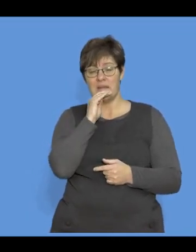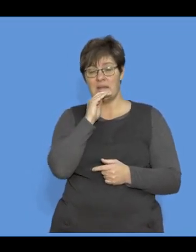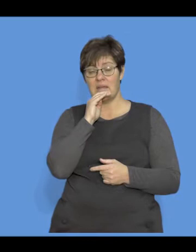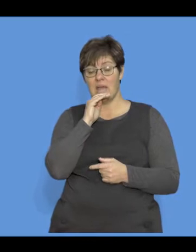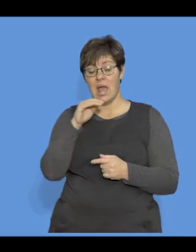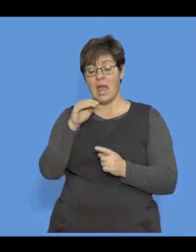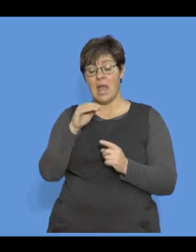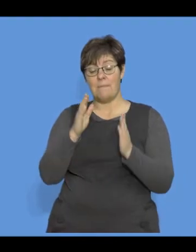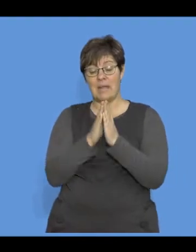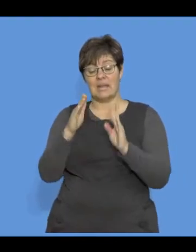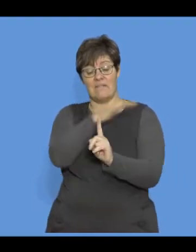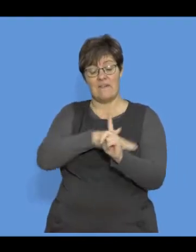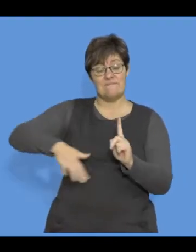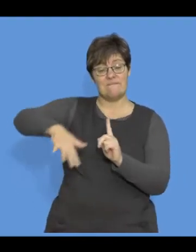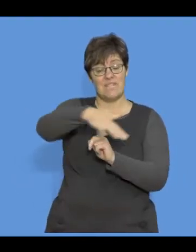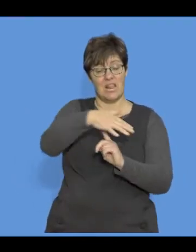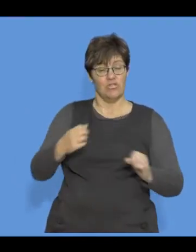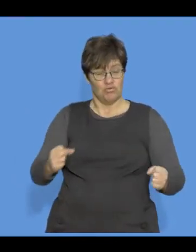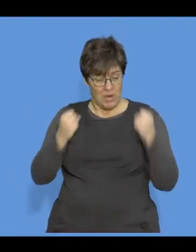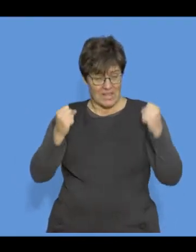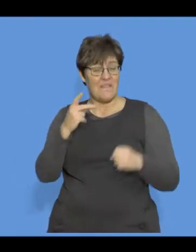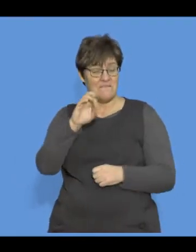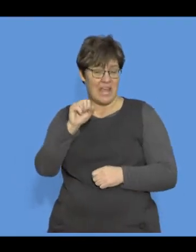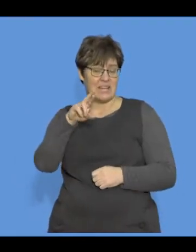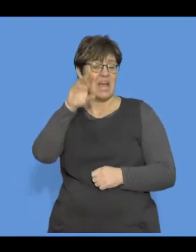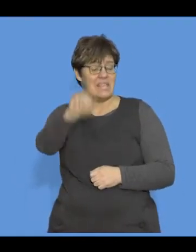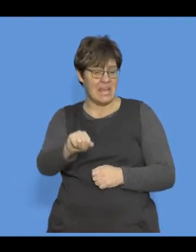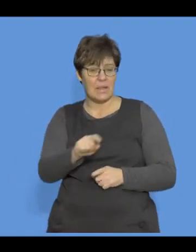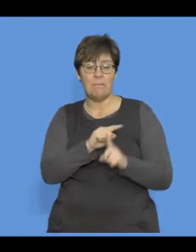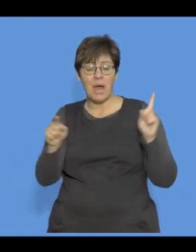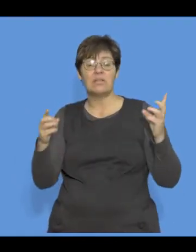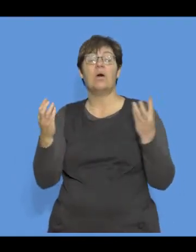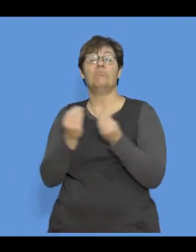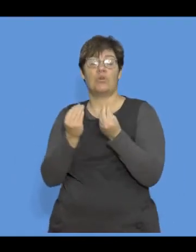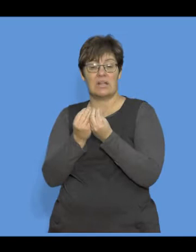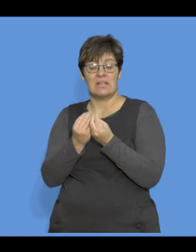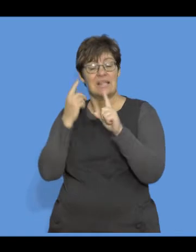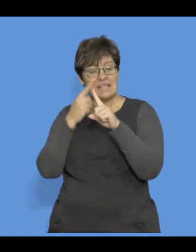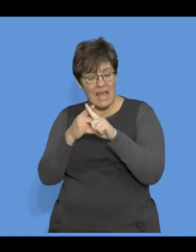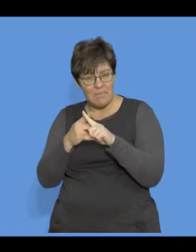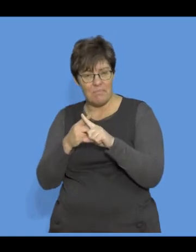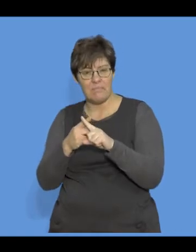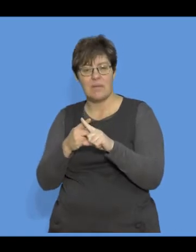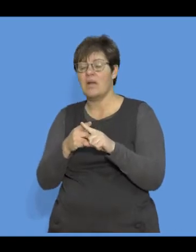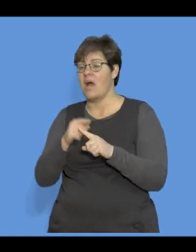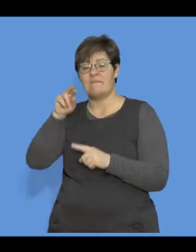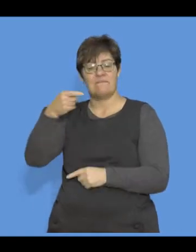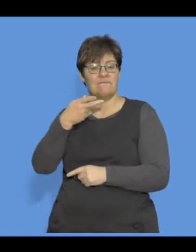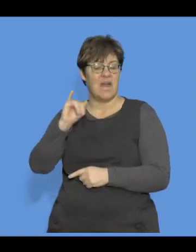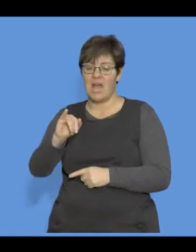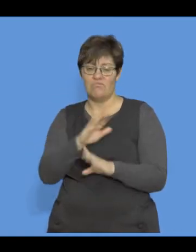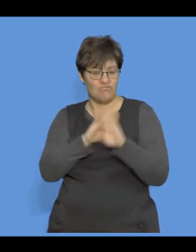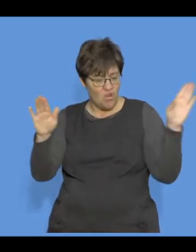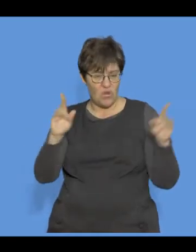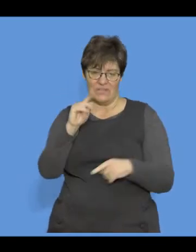is a vector, but we're doing a product there, multiplying them together. Phi is not a vector. Okay,